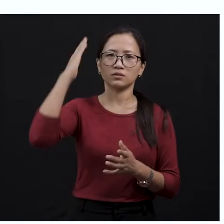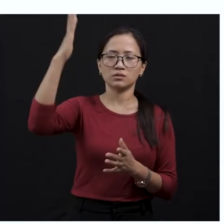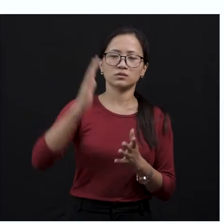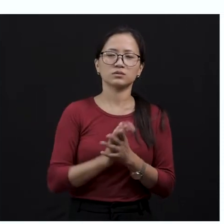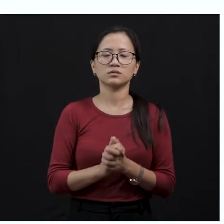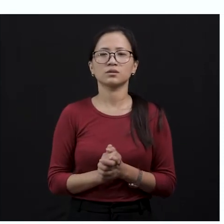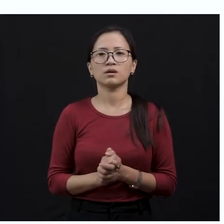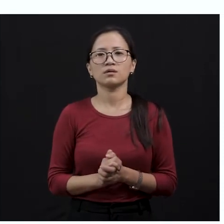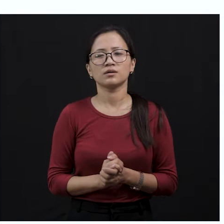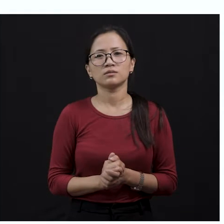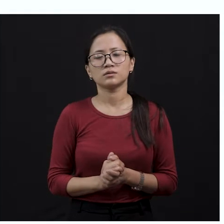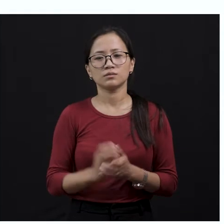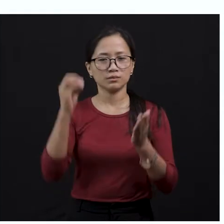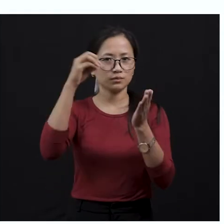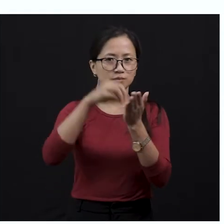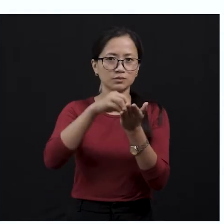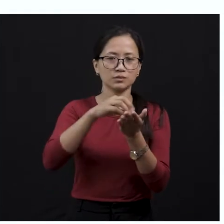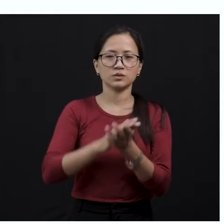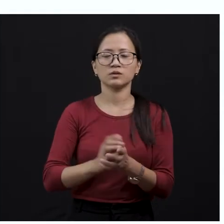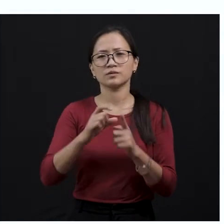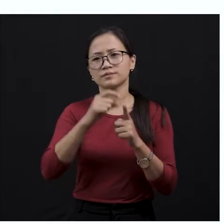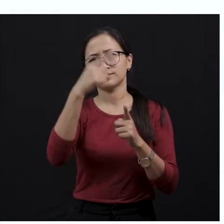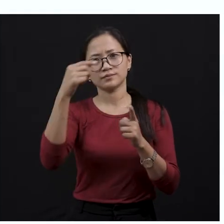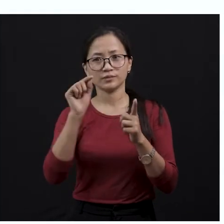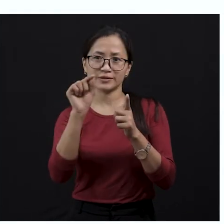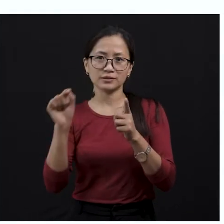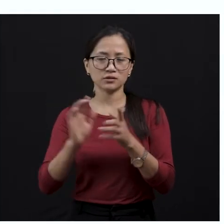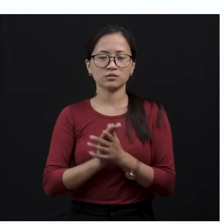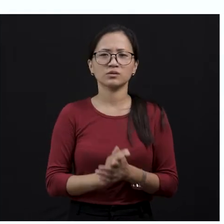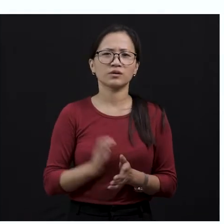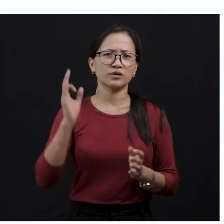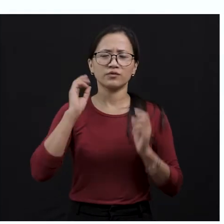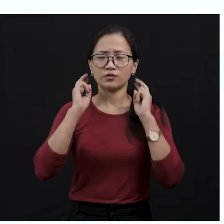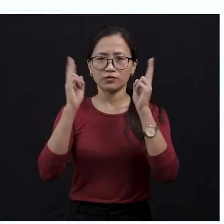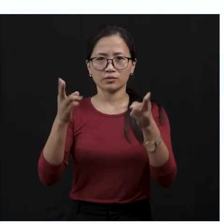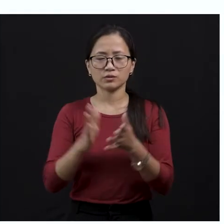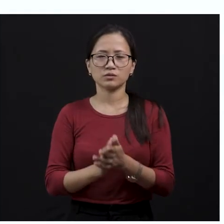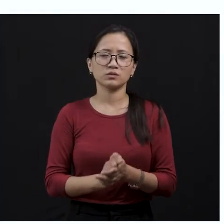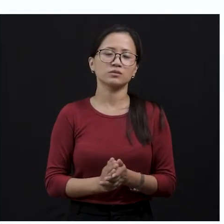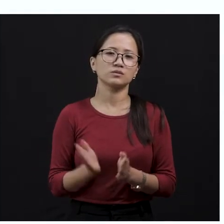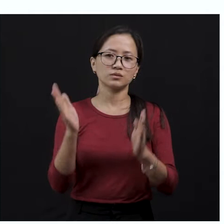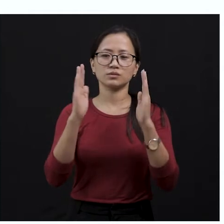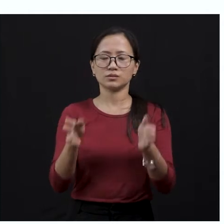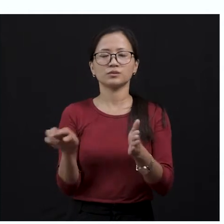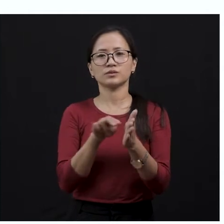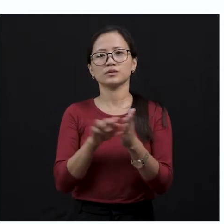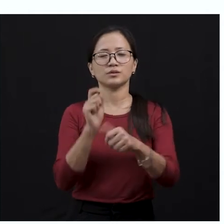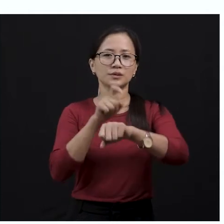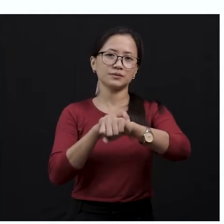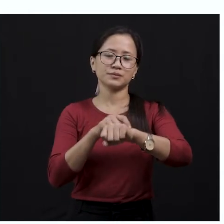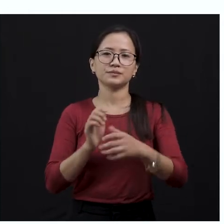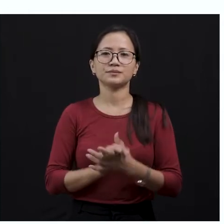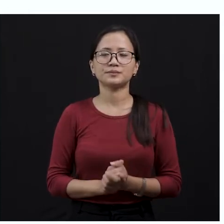goddesses. Also they have put some designs which were very famous during their times. Then what you see here